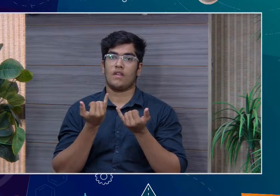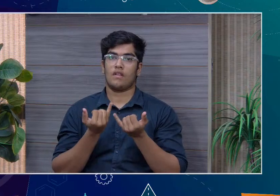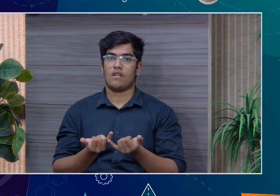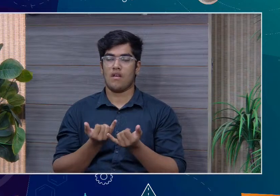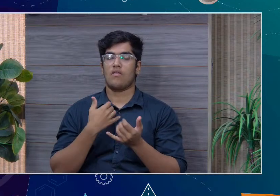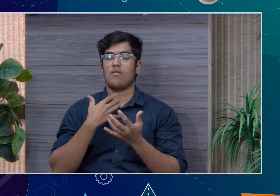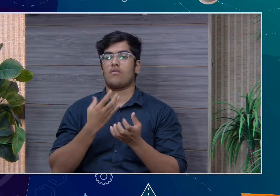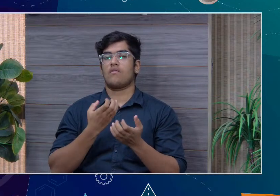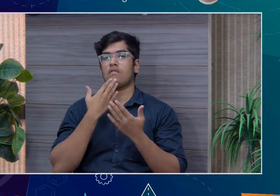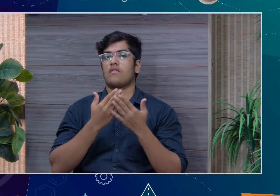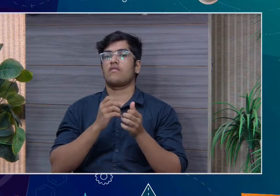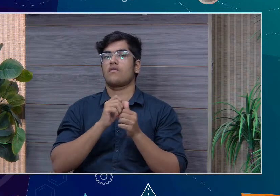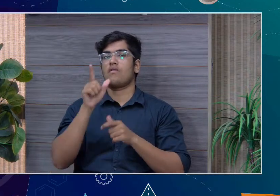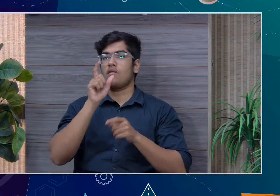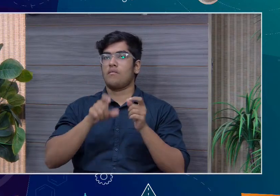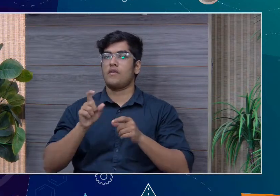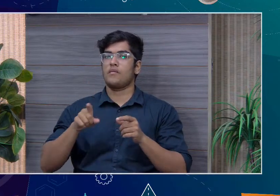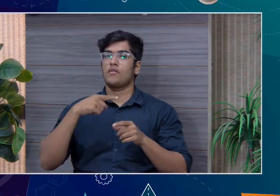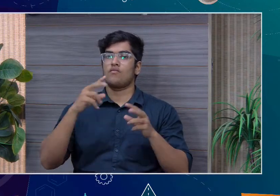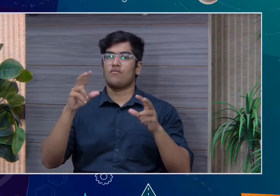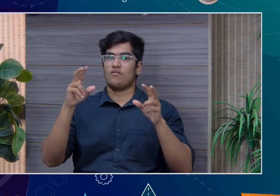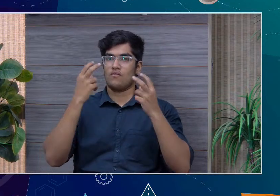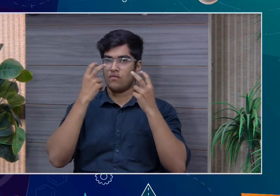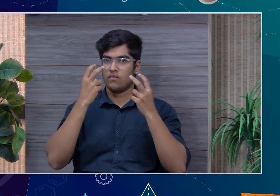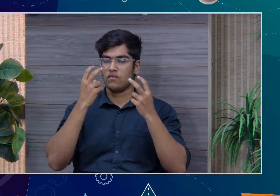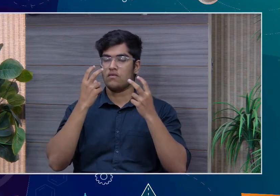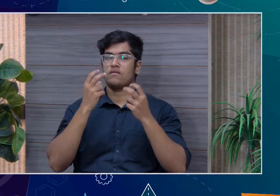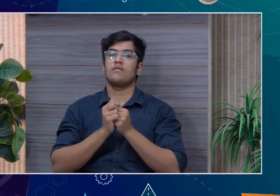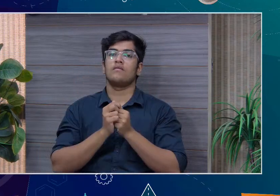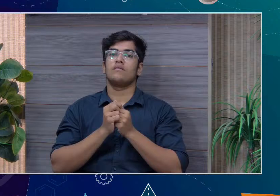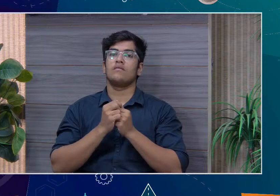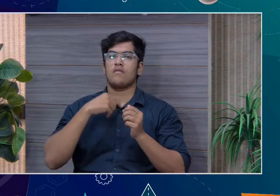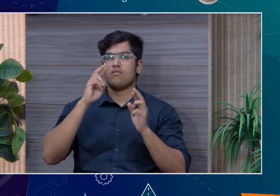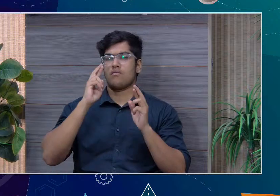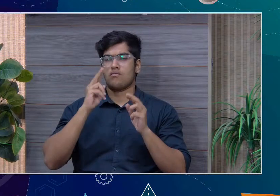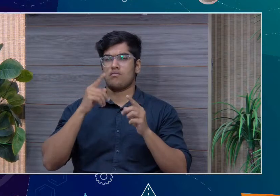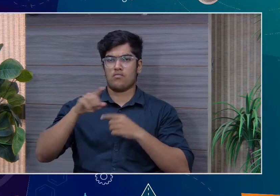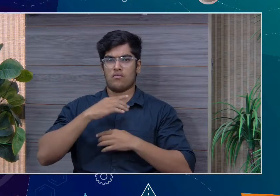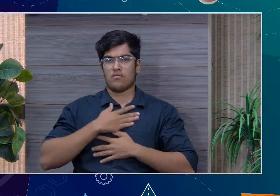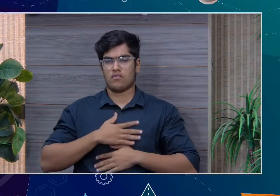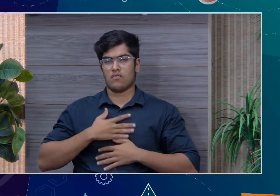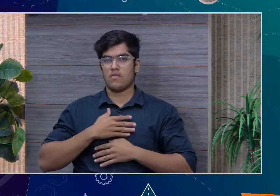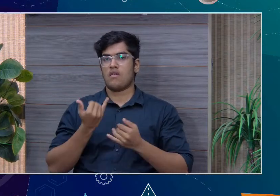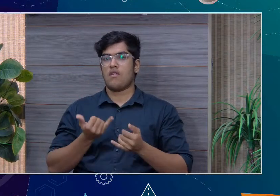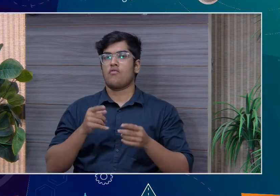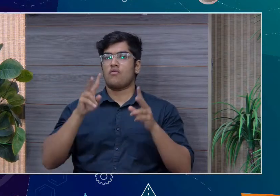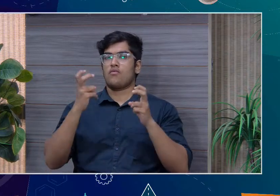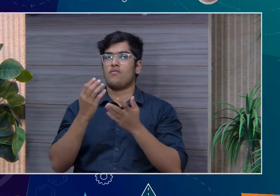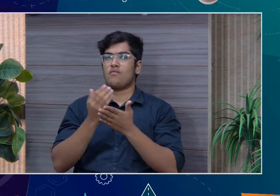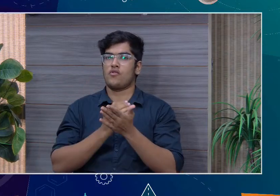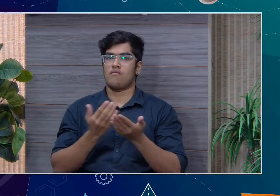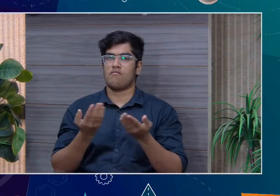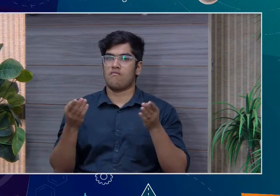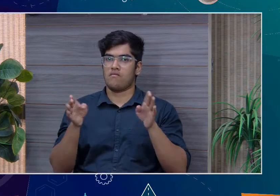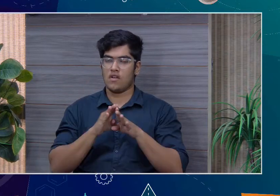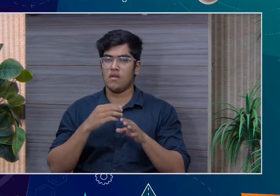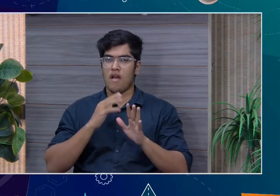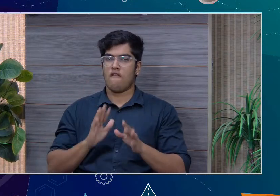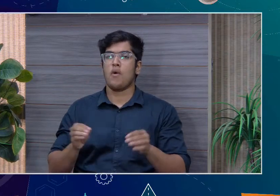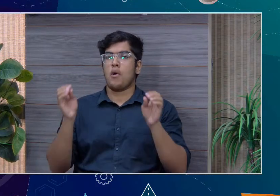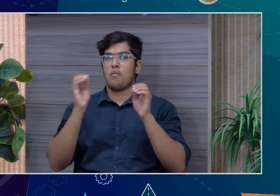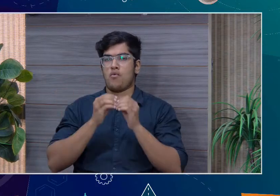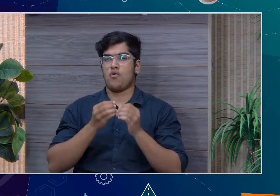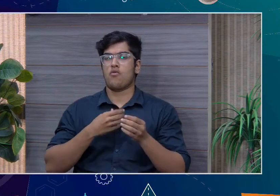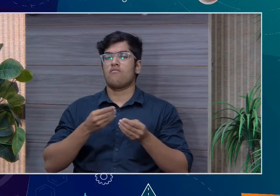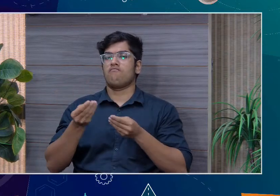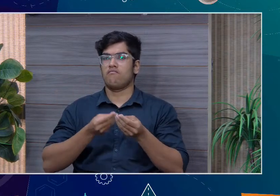thank all our viewers who were watching this program. I'm sure you enjoyed it. We're wrapping up this program, but we've got a lot in store for you